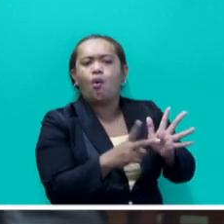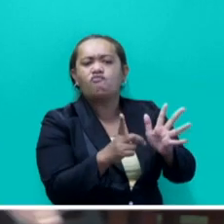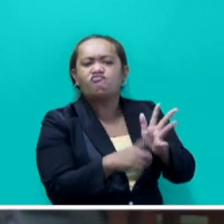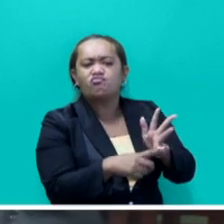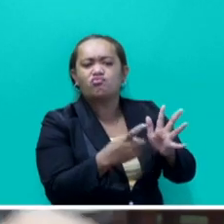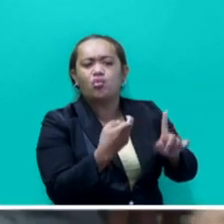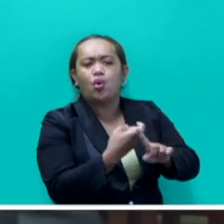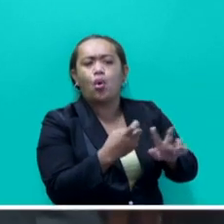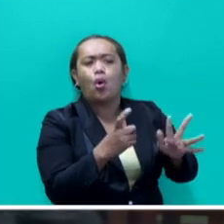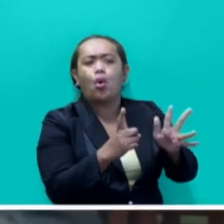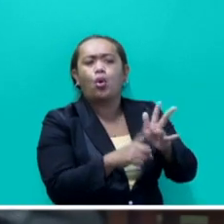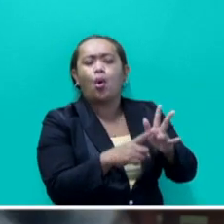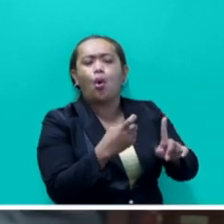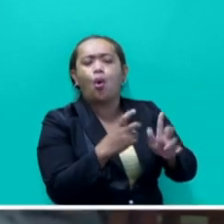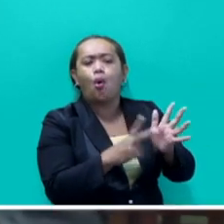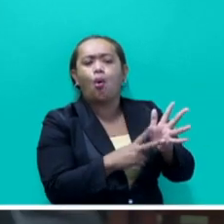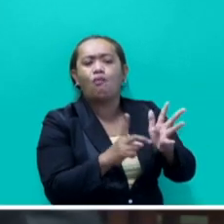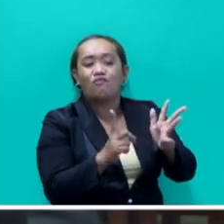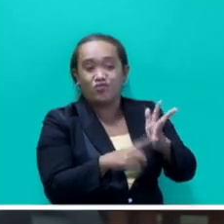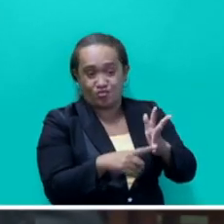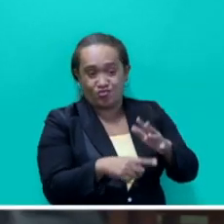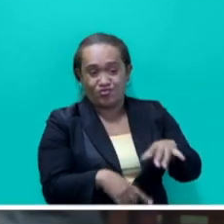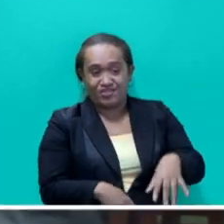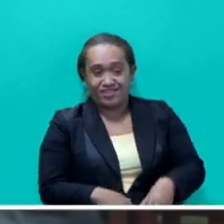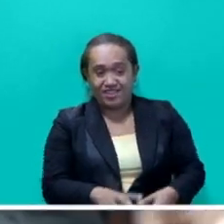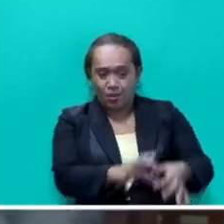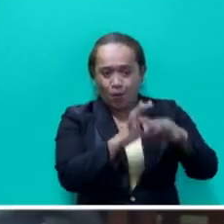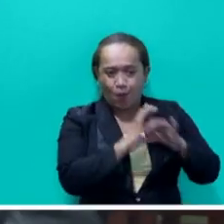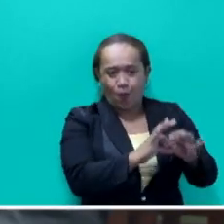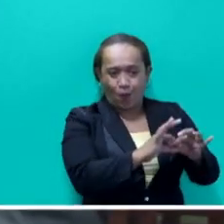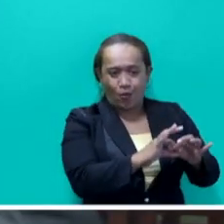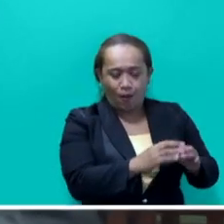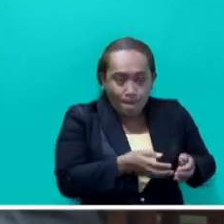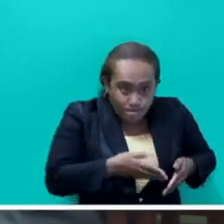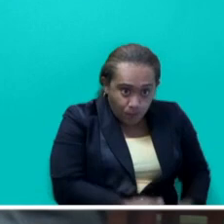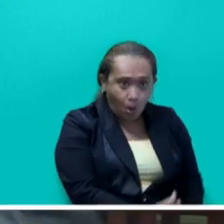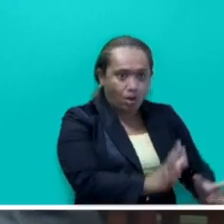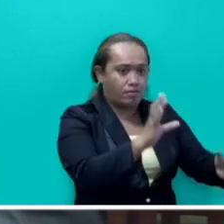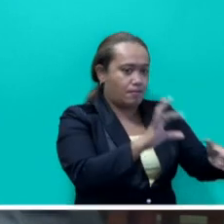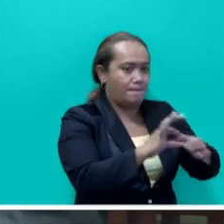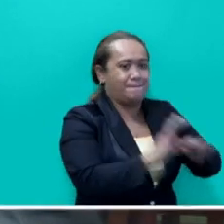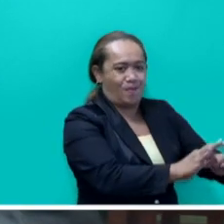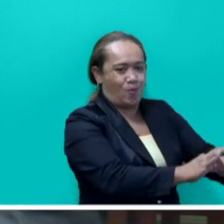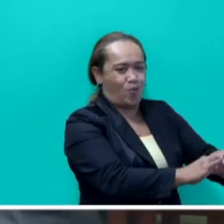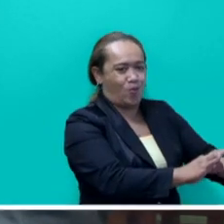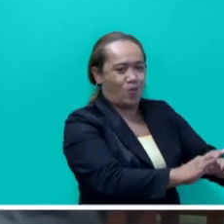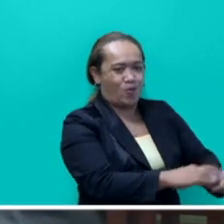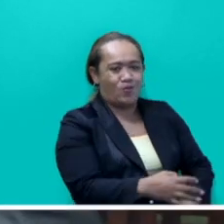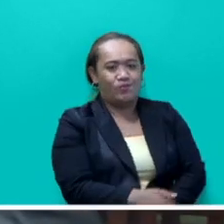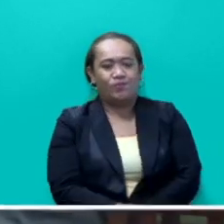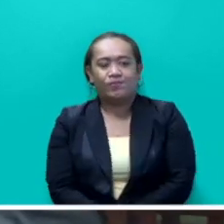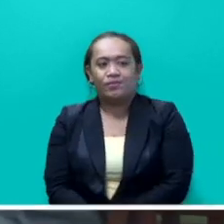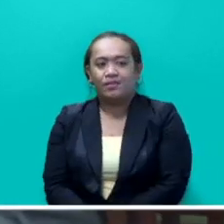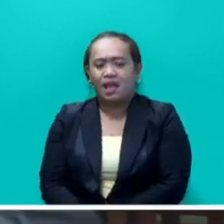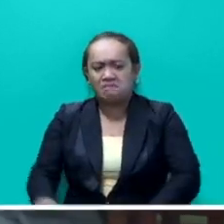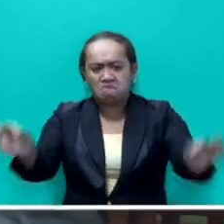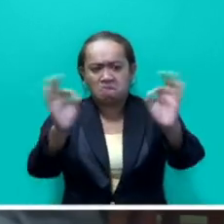And nothing in that arrangement changes in this amendment.